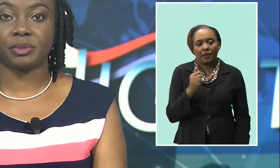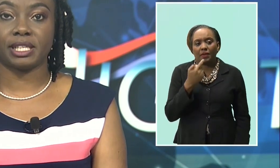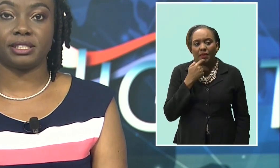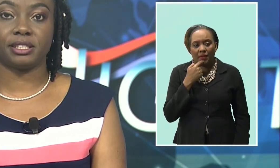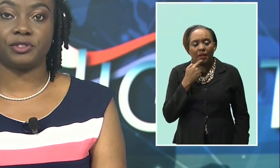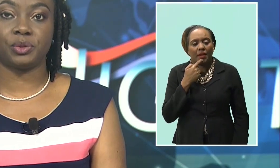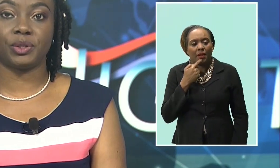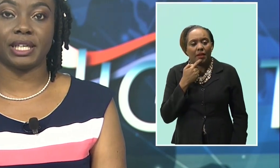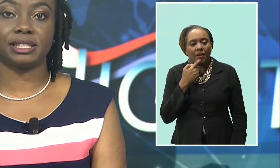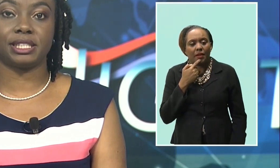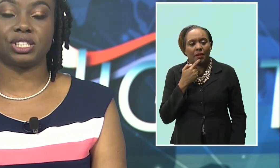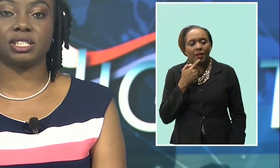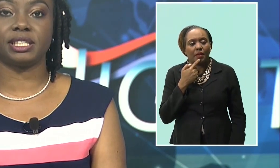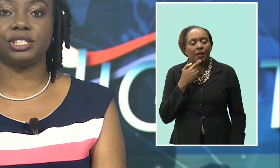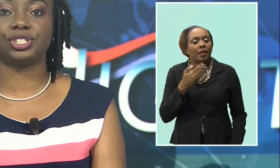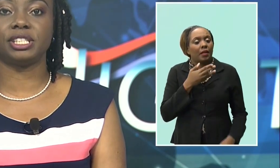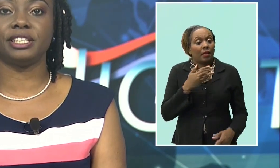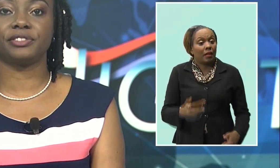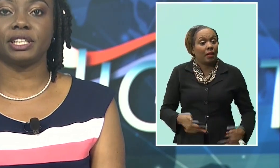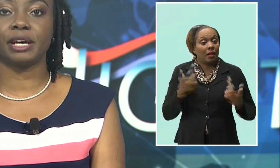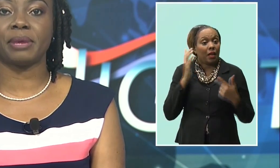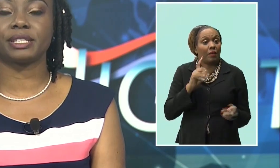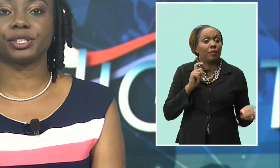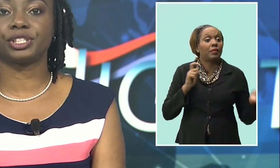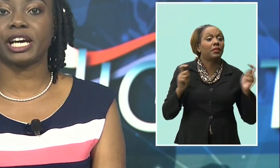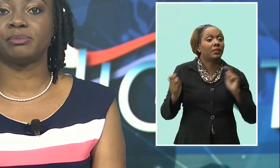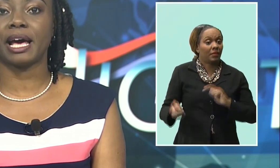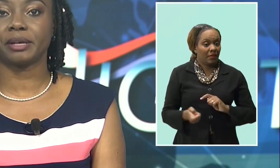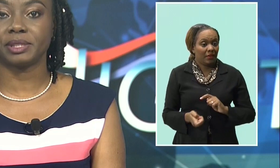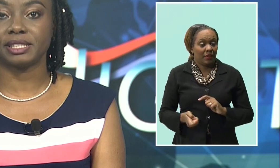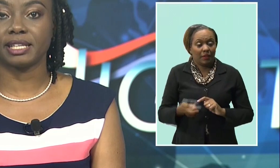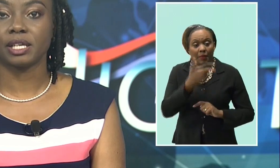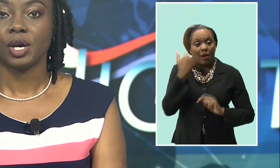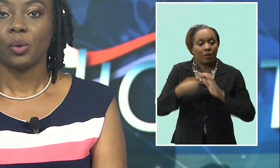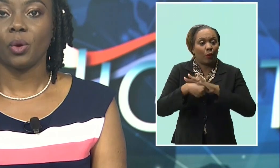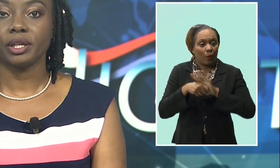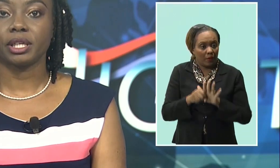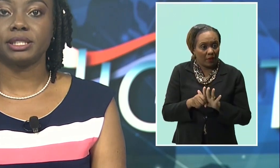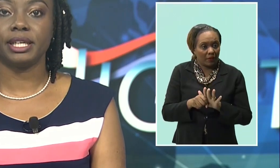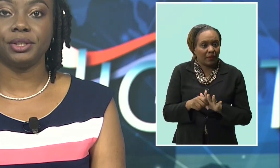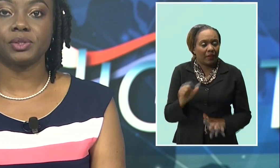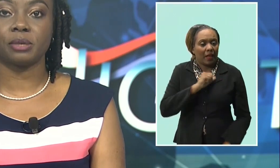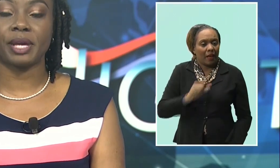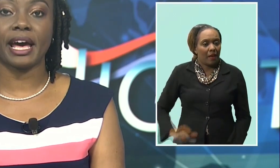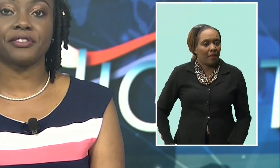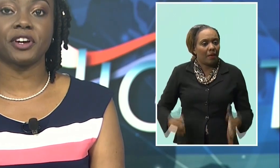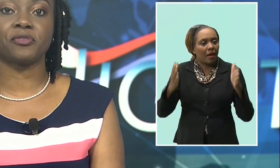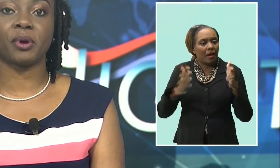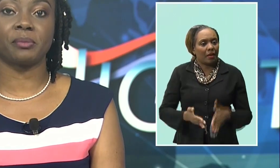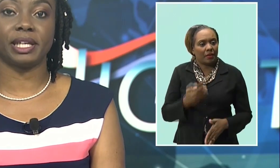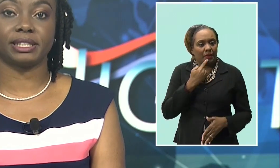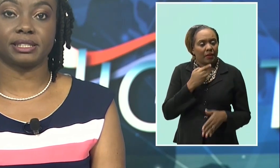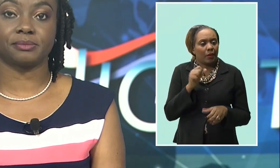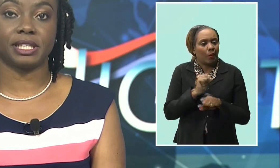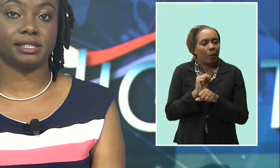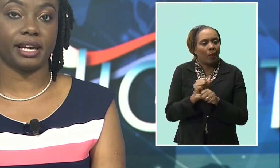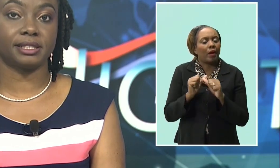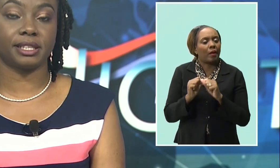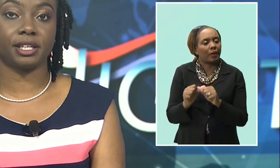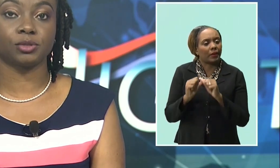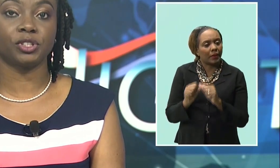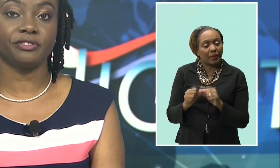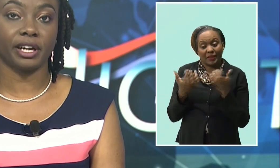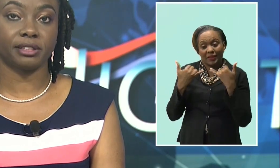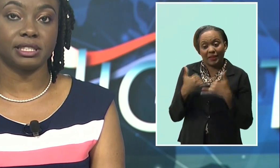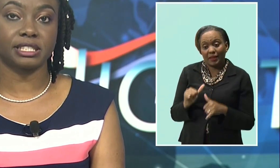Permanent representative to the United Nations in Geneva, Ambassador Chad Blackman, says work continues on behalf of Barbados. He says